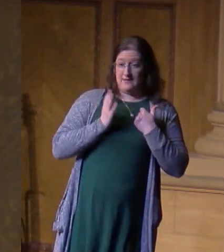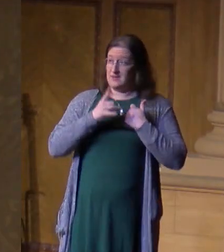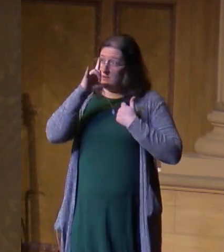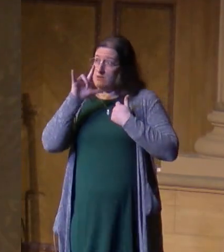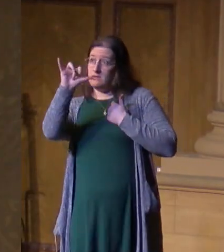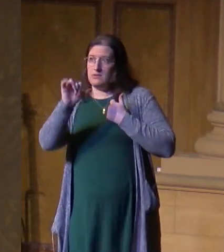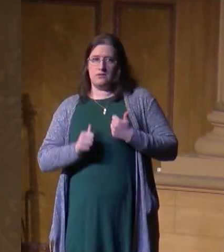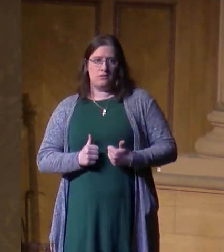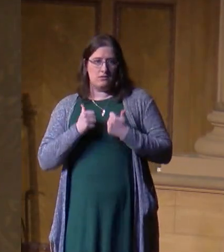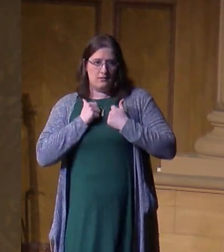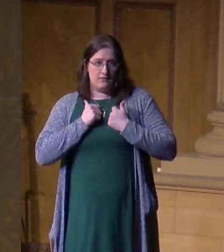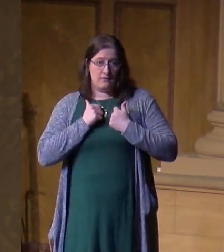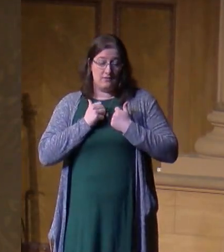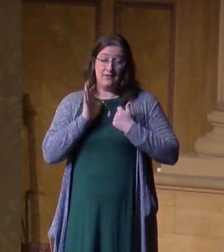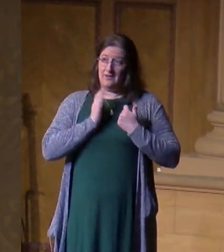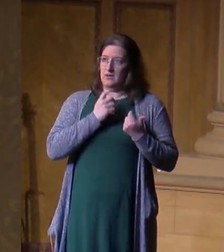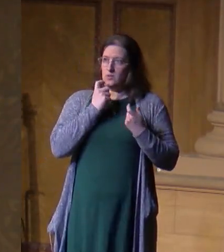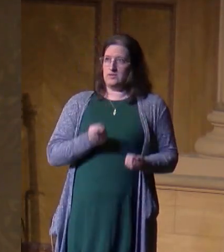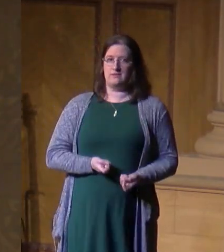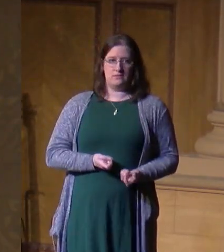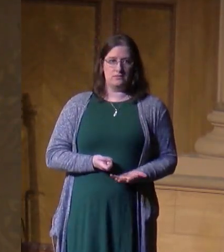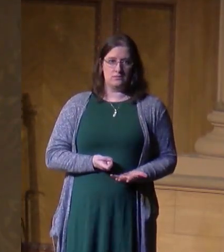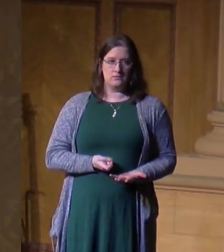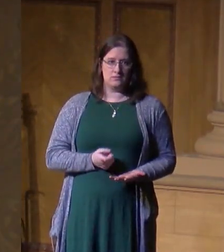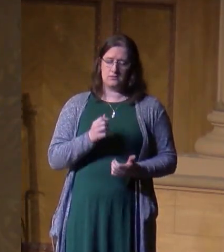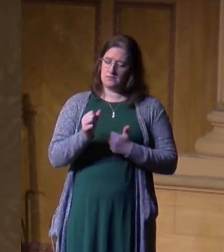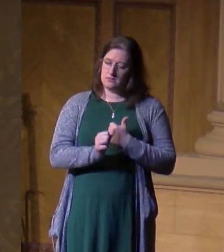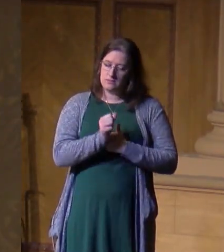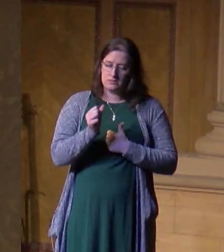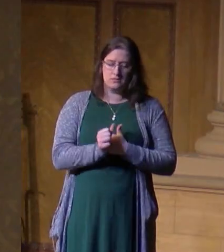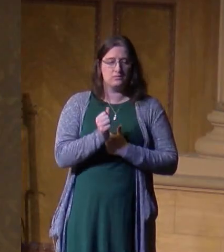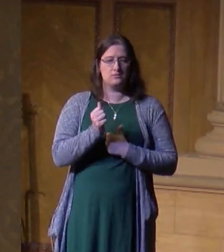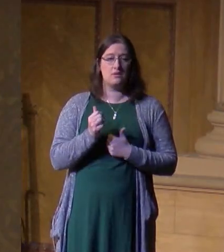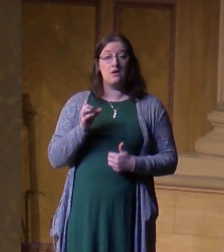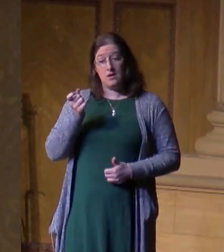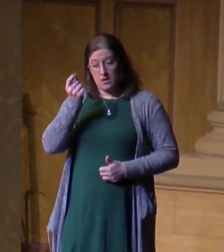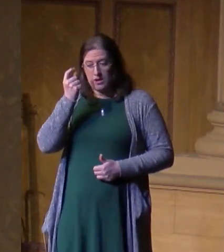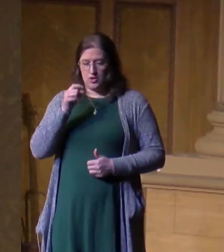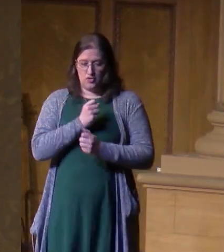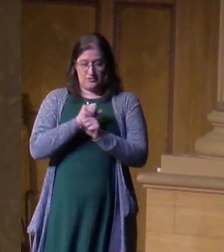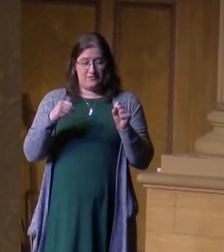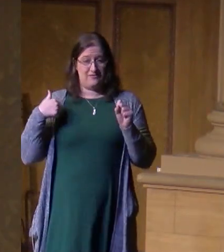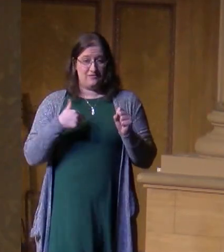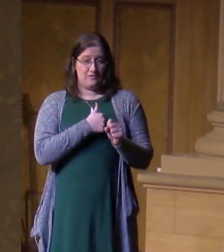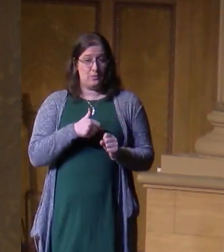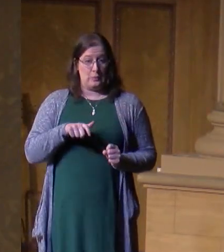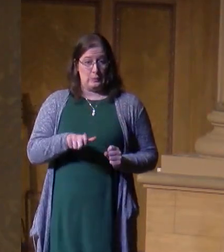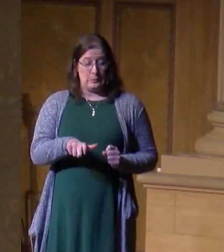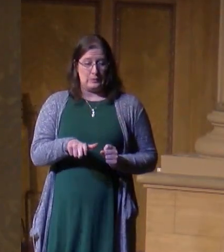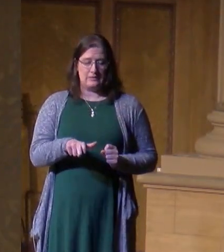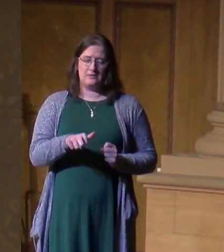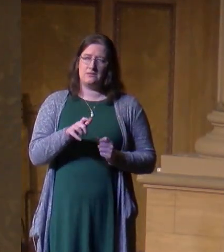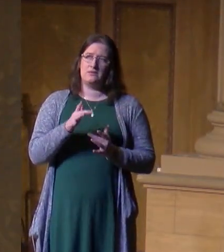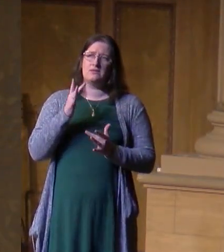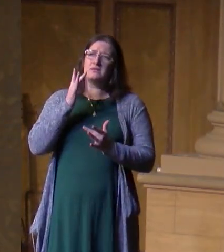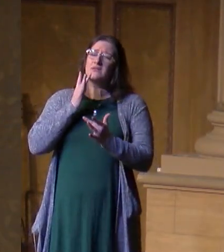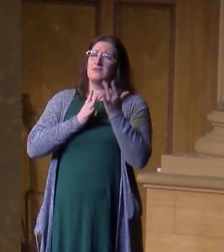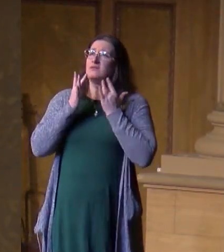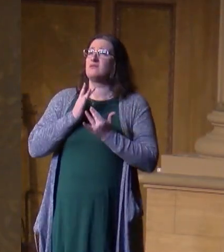sins. Like, understand that the salvation that we need most desperately